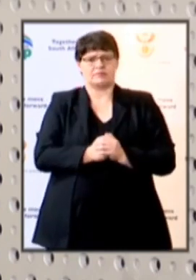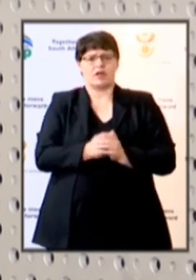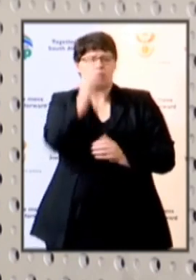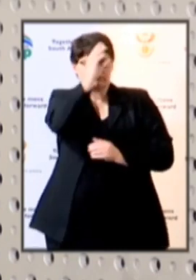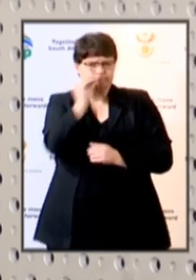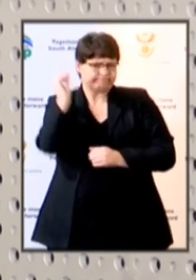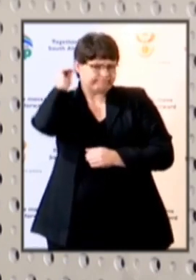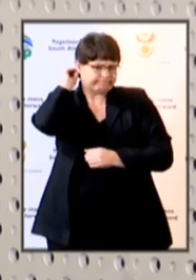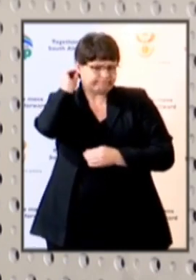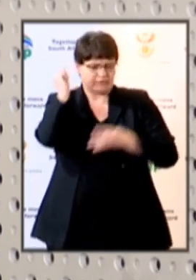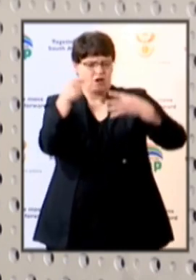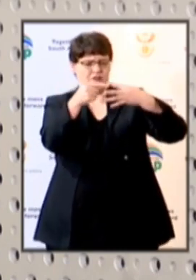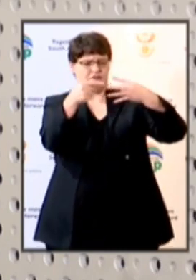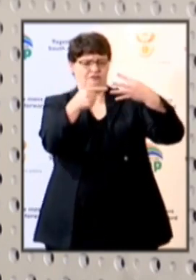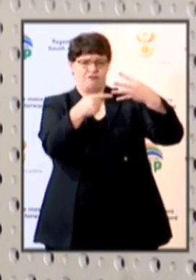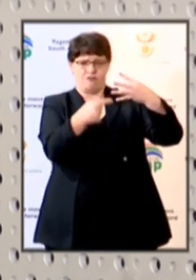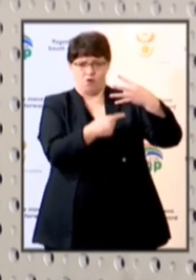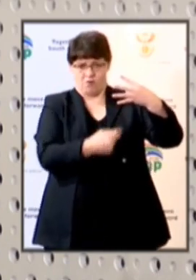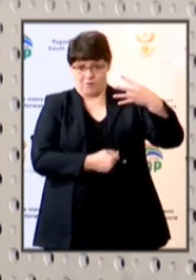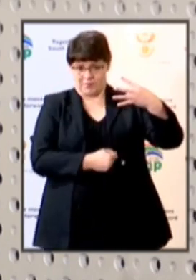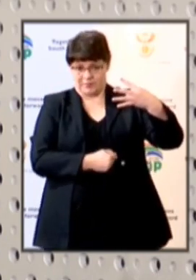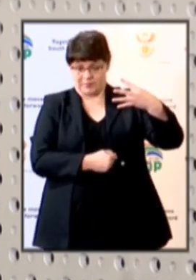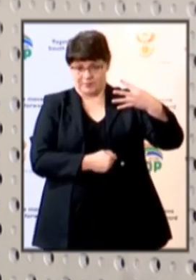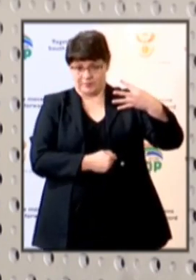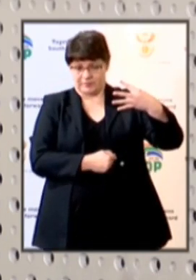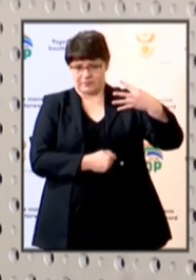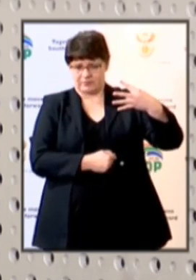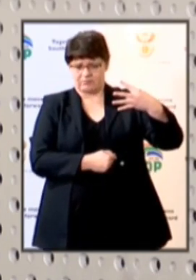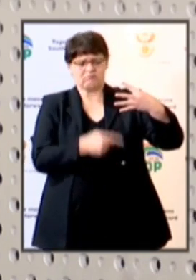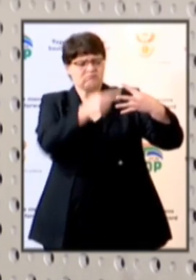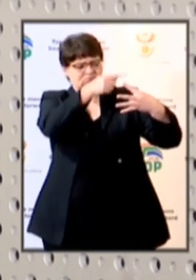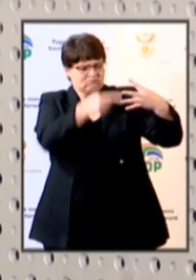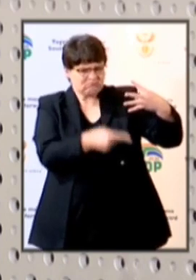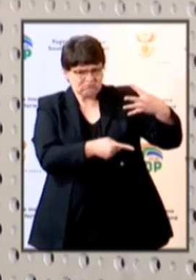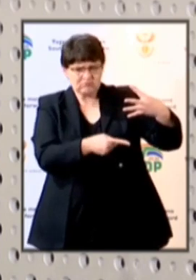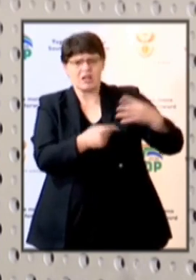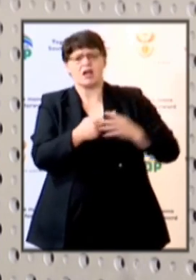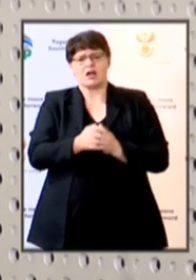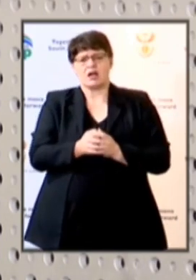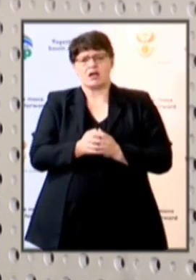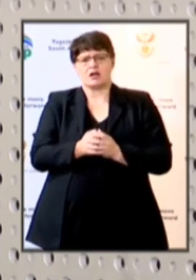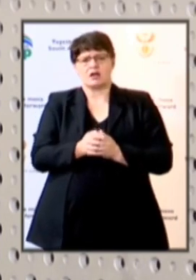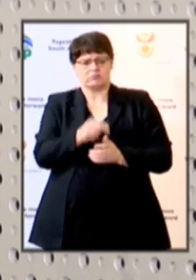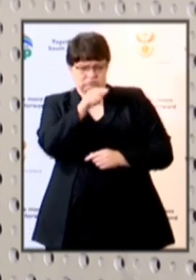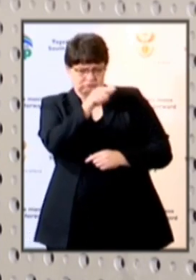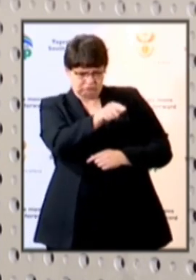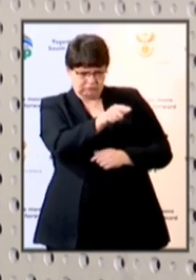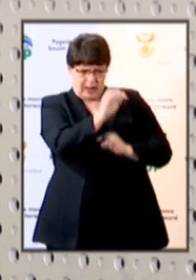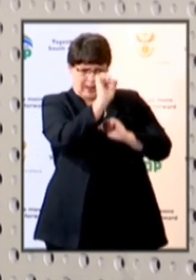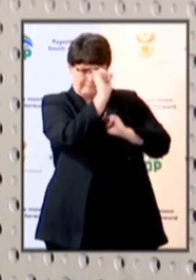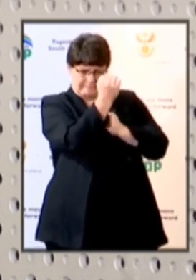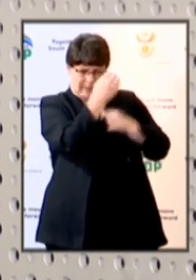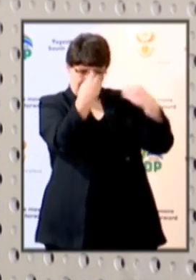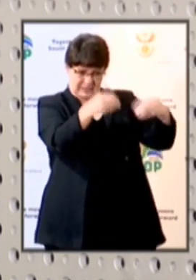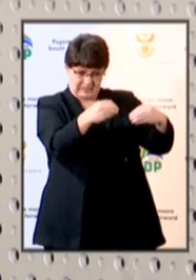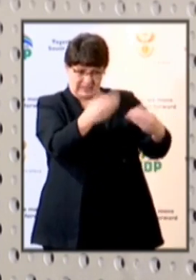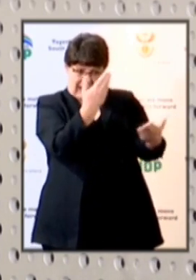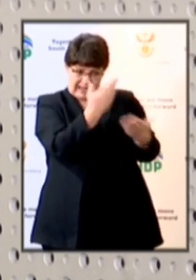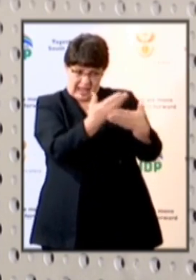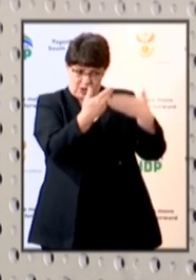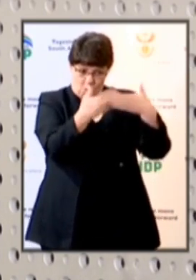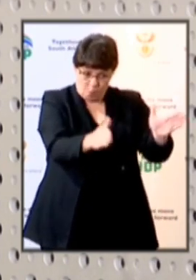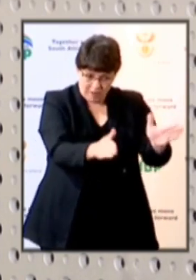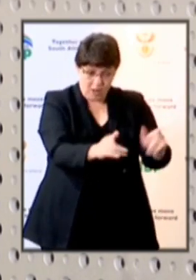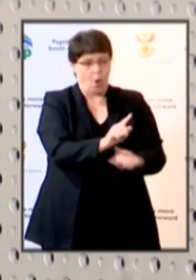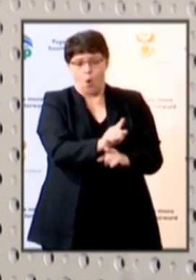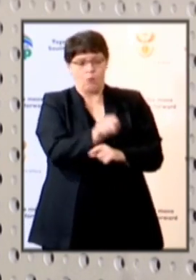into account in determining what the proposals are of whether a particular factory or shop or